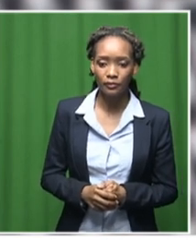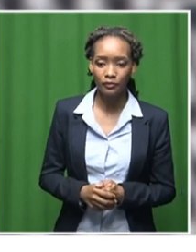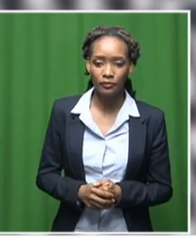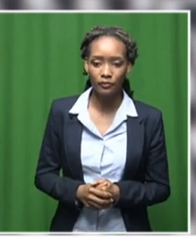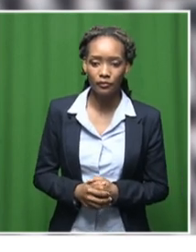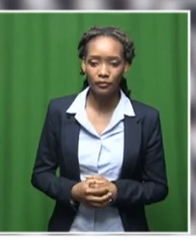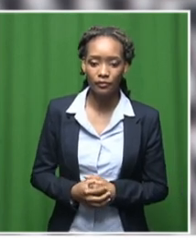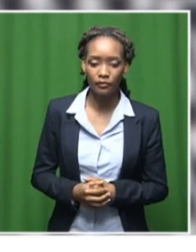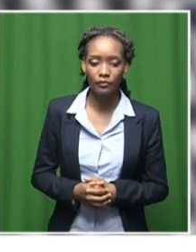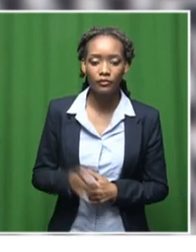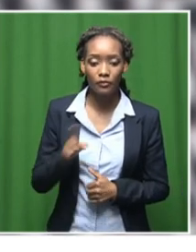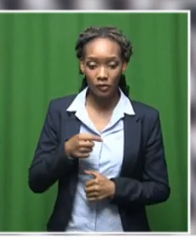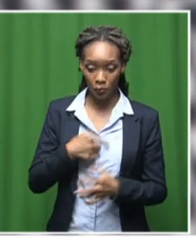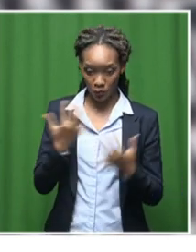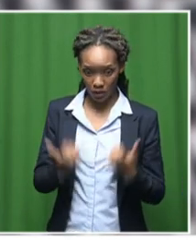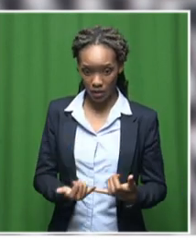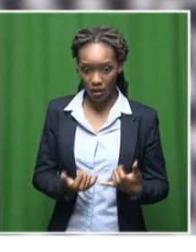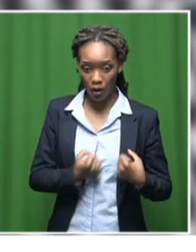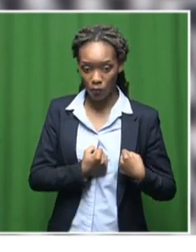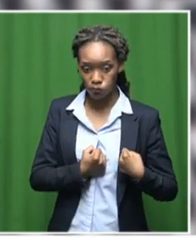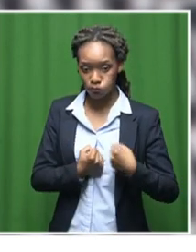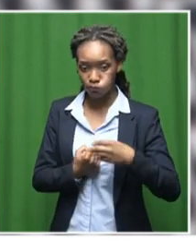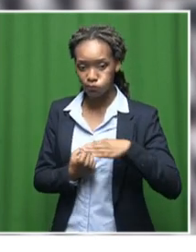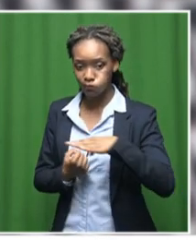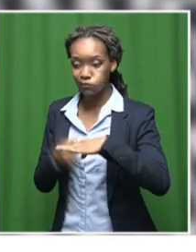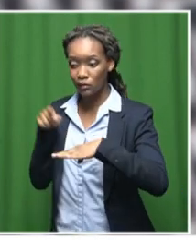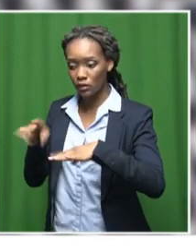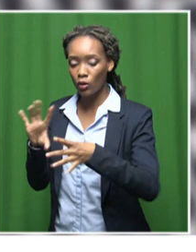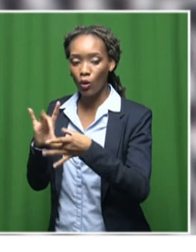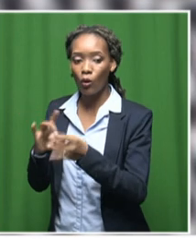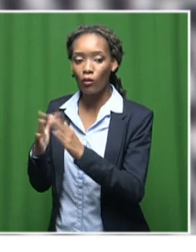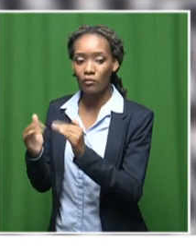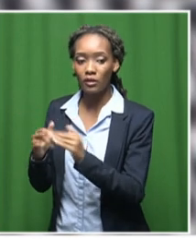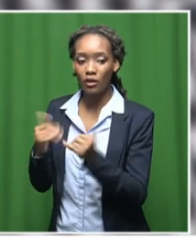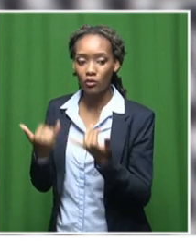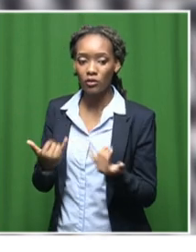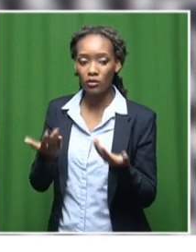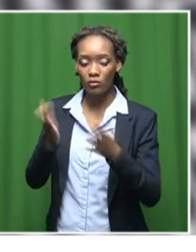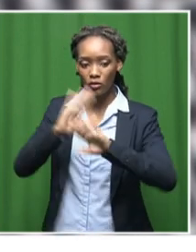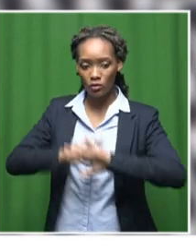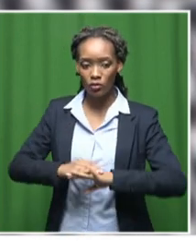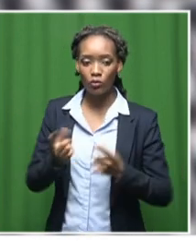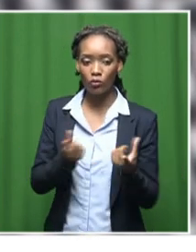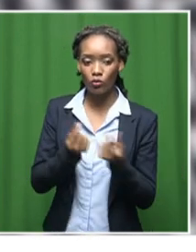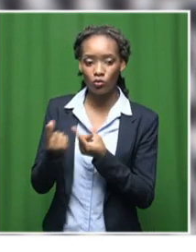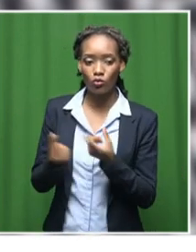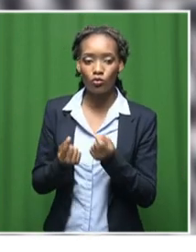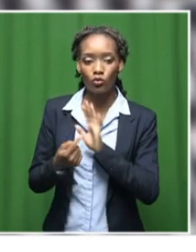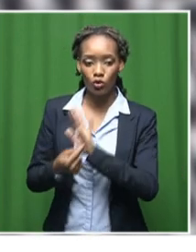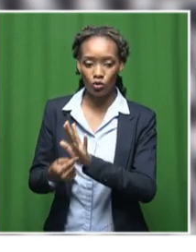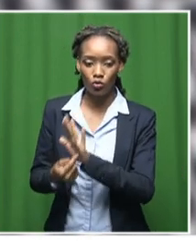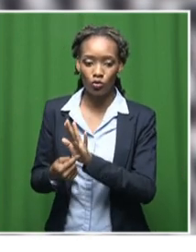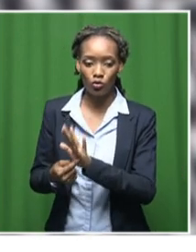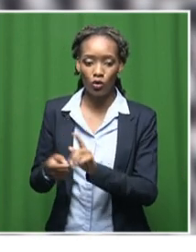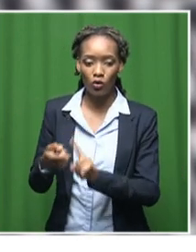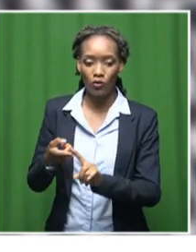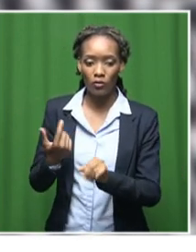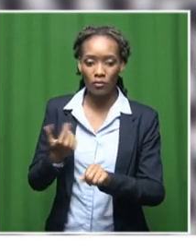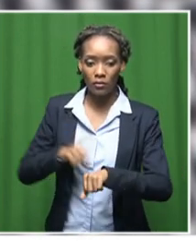we're actually on our way to our hometown now to do a previous show tonight for Platform 9. And I